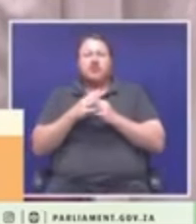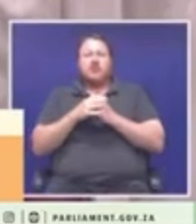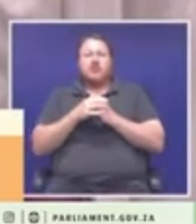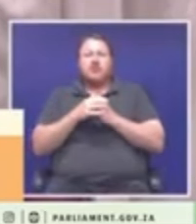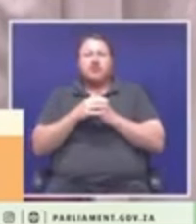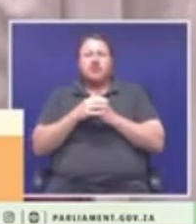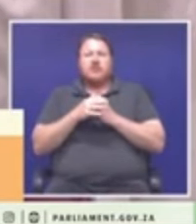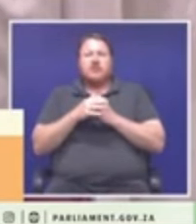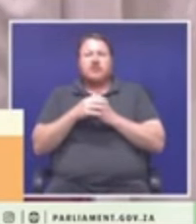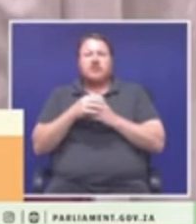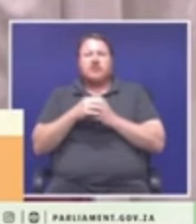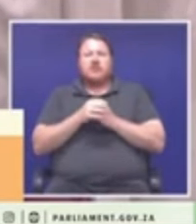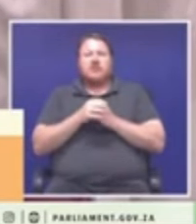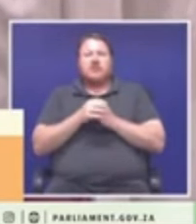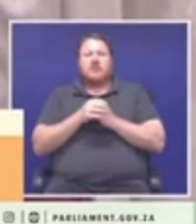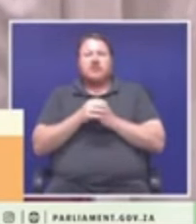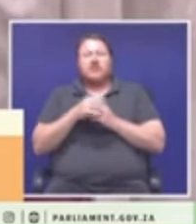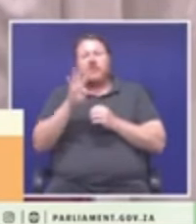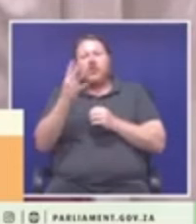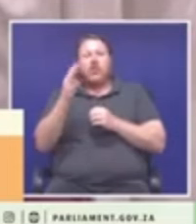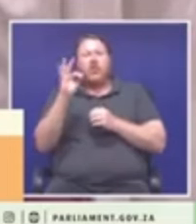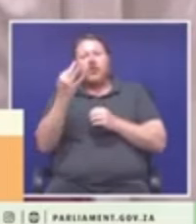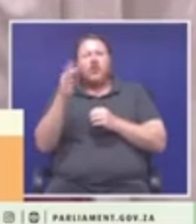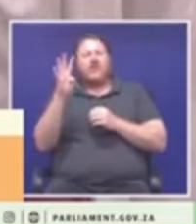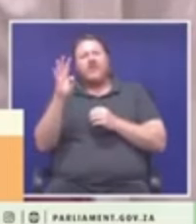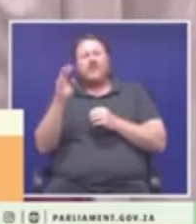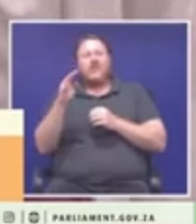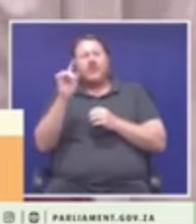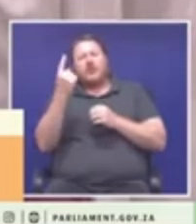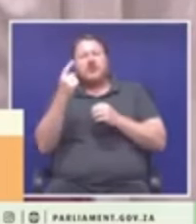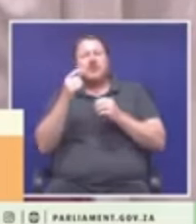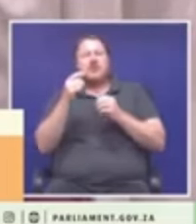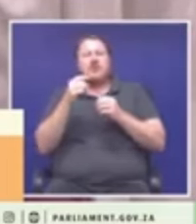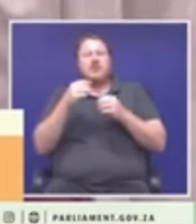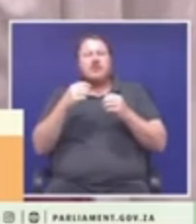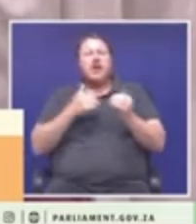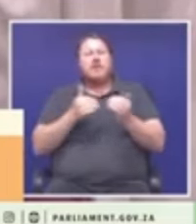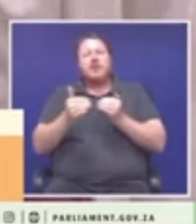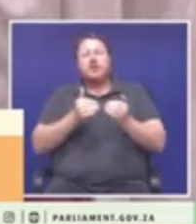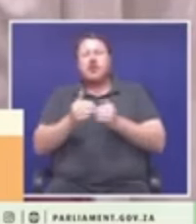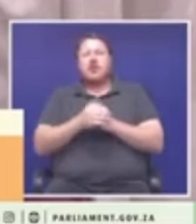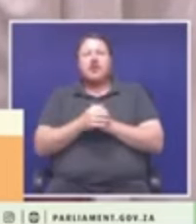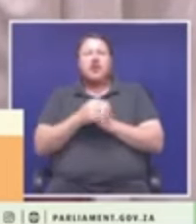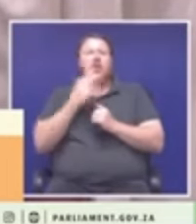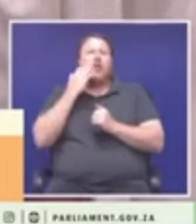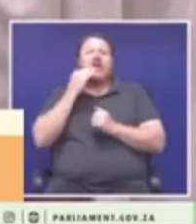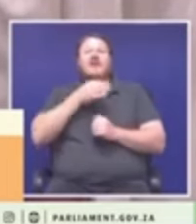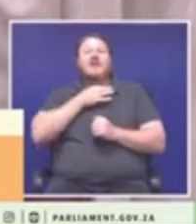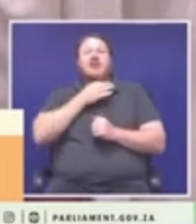fourth or third or first administration. When the English